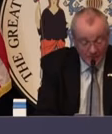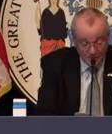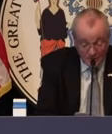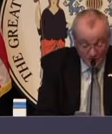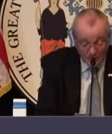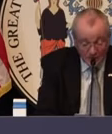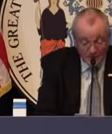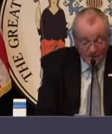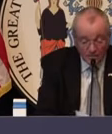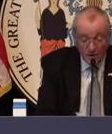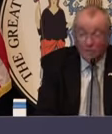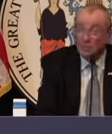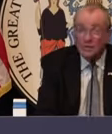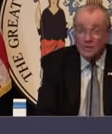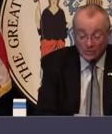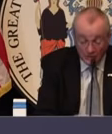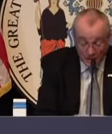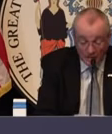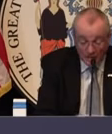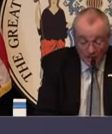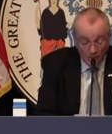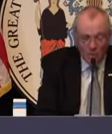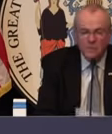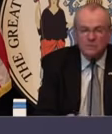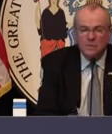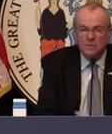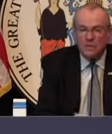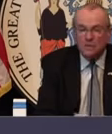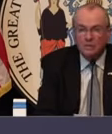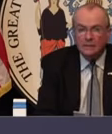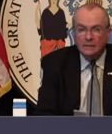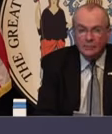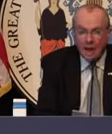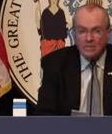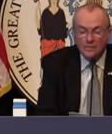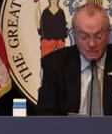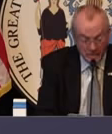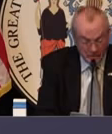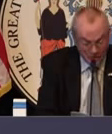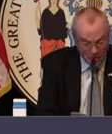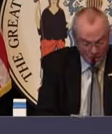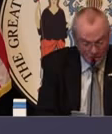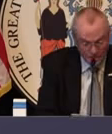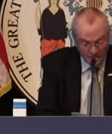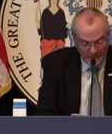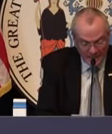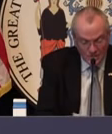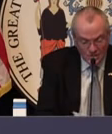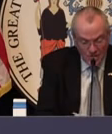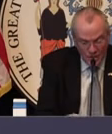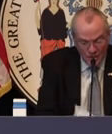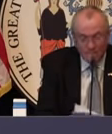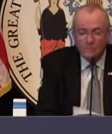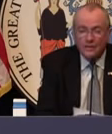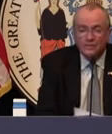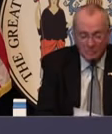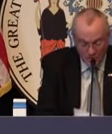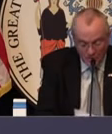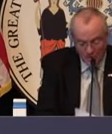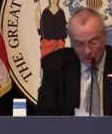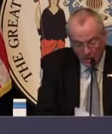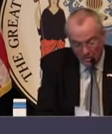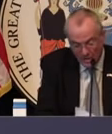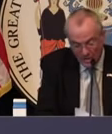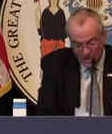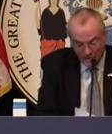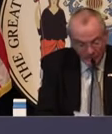possible, especially from our communities of color who have been particularly ravaged and hit hard. This is how we can best